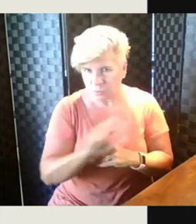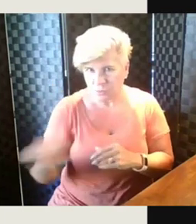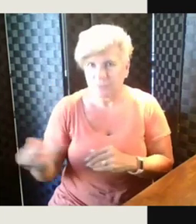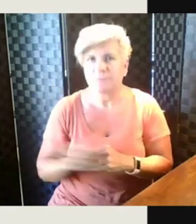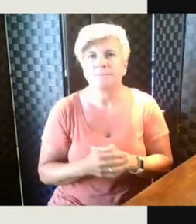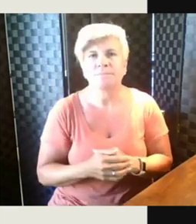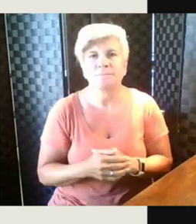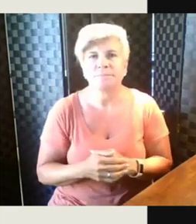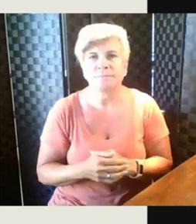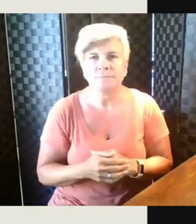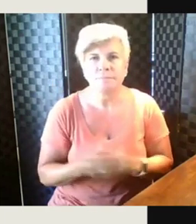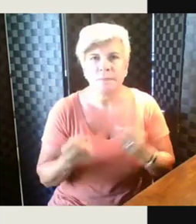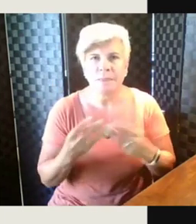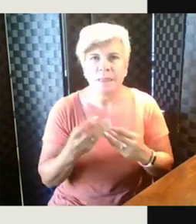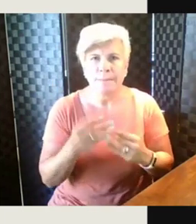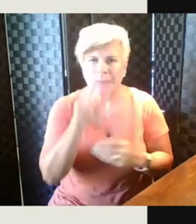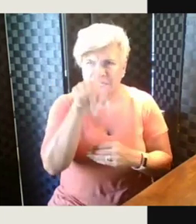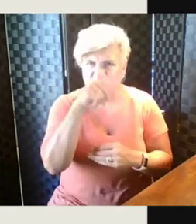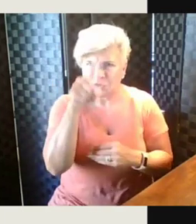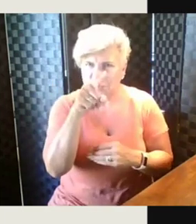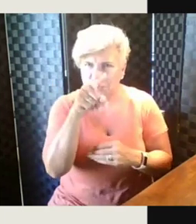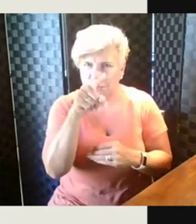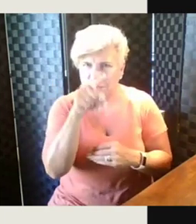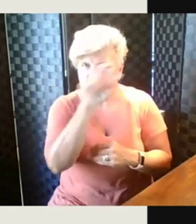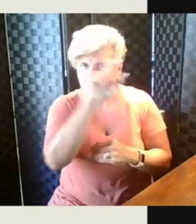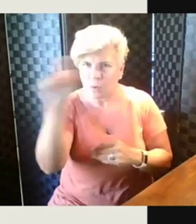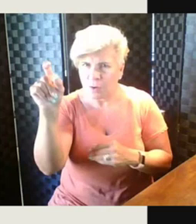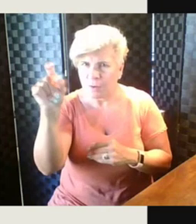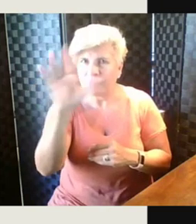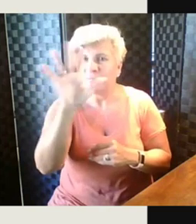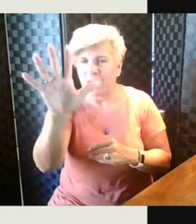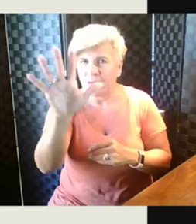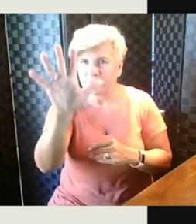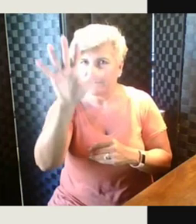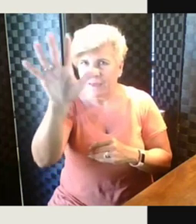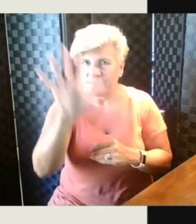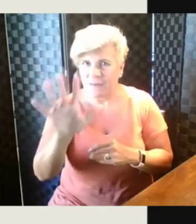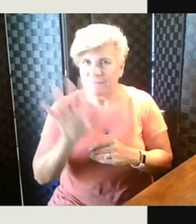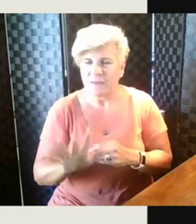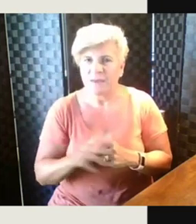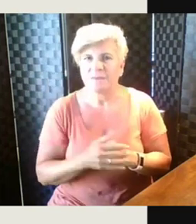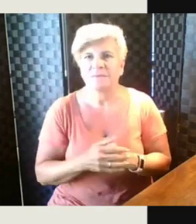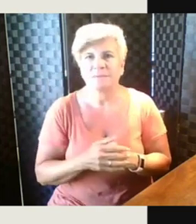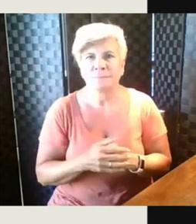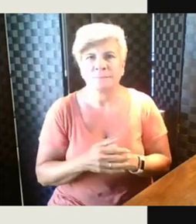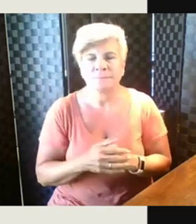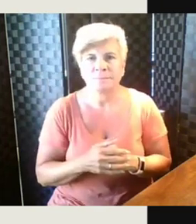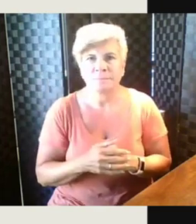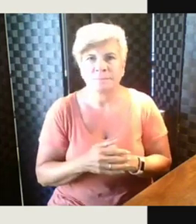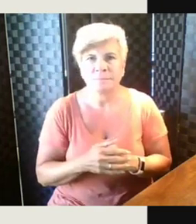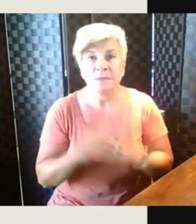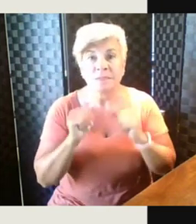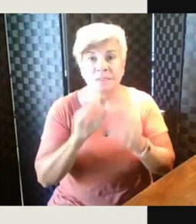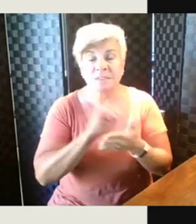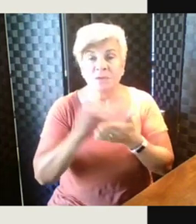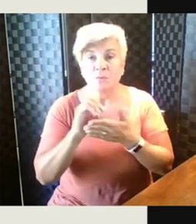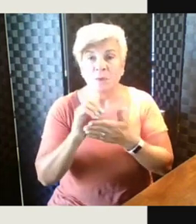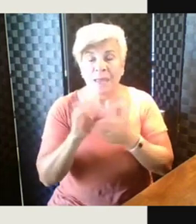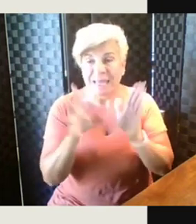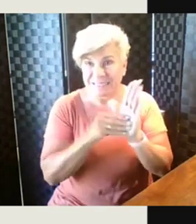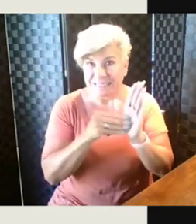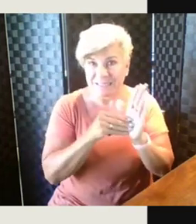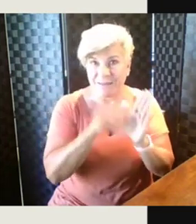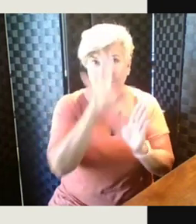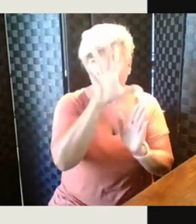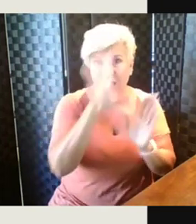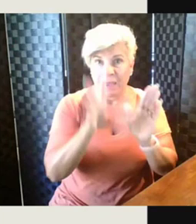three. And how many circles are in each row? Five. Circles are in each row. We can write an addition